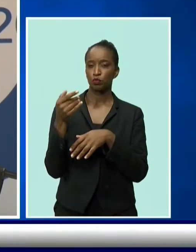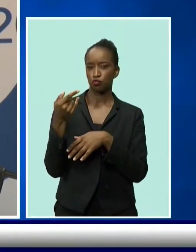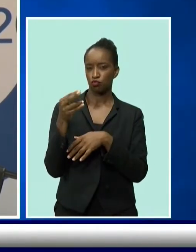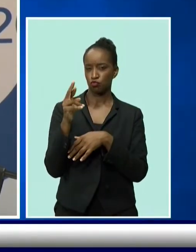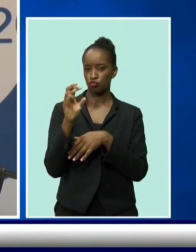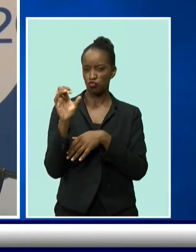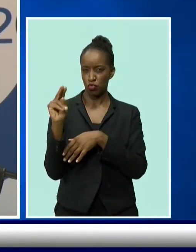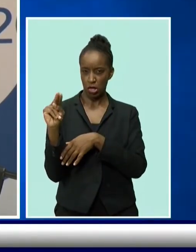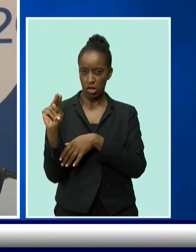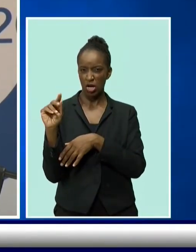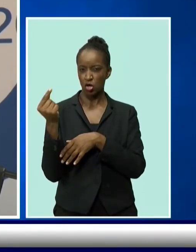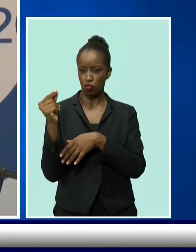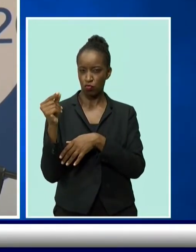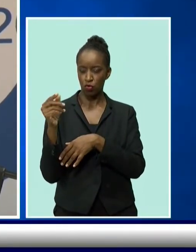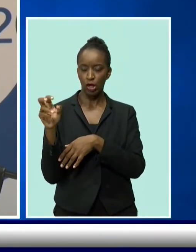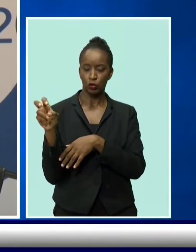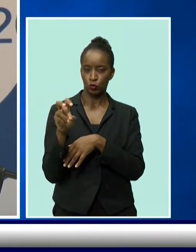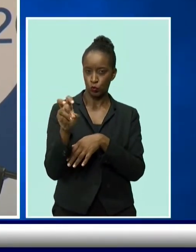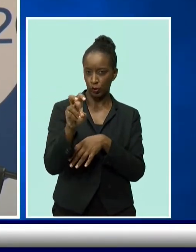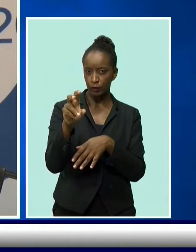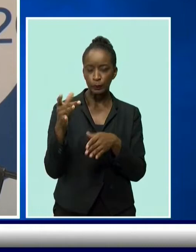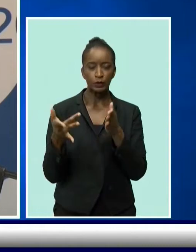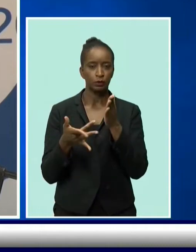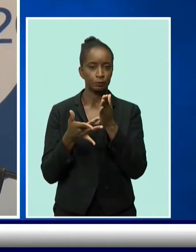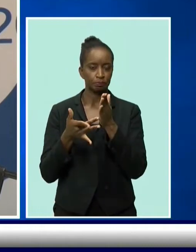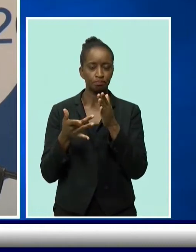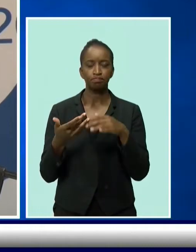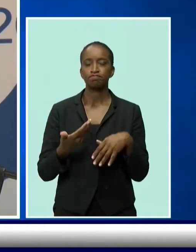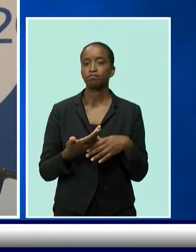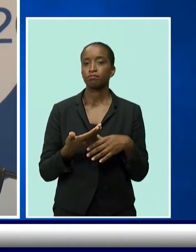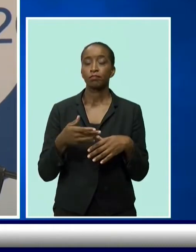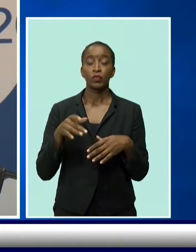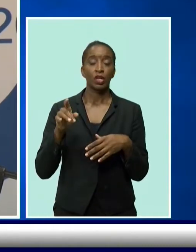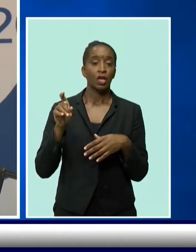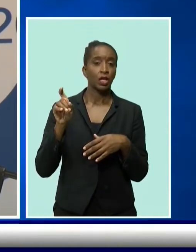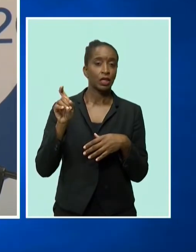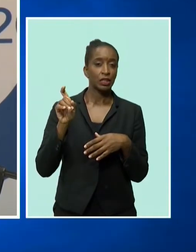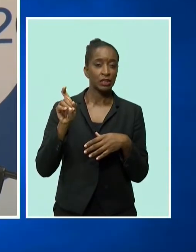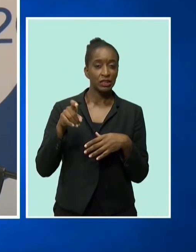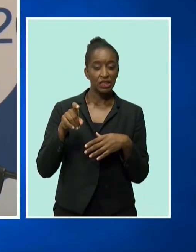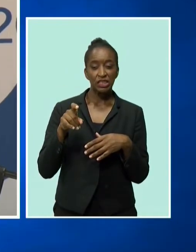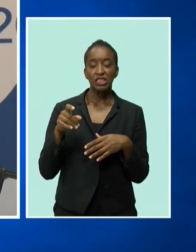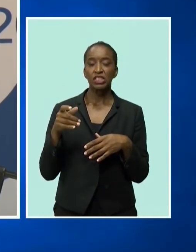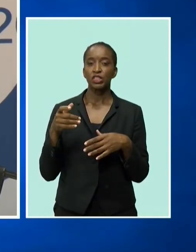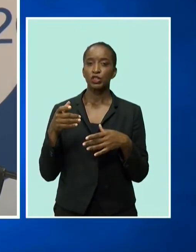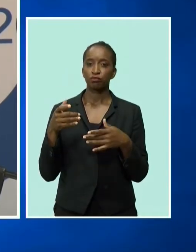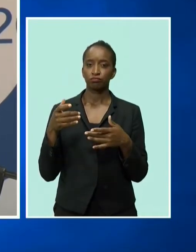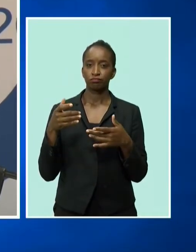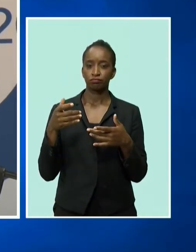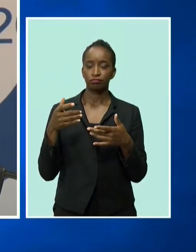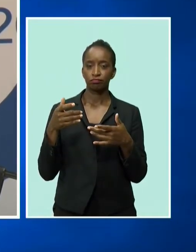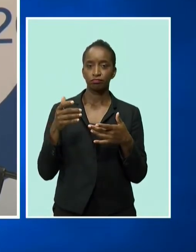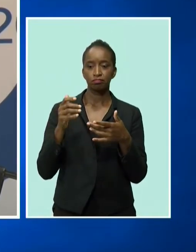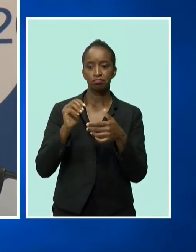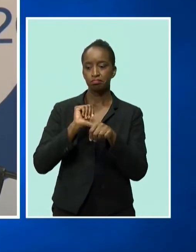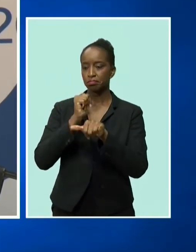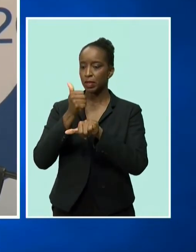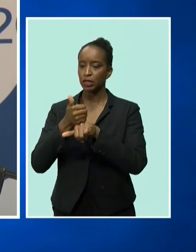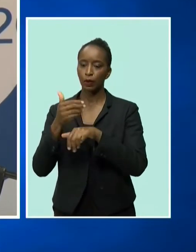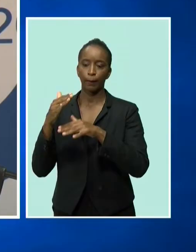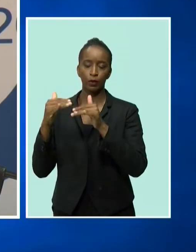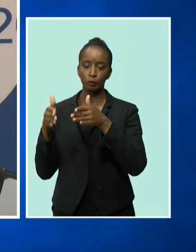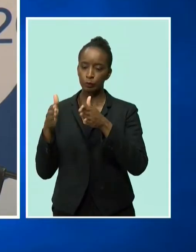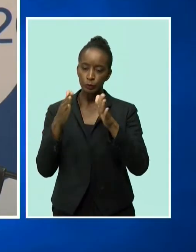technologies. Consequently, much will be required to establish suitable infrastructure for increased use of electric vehicles and